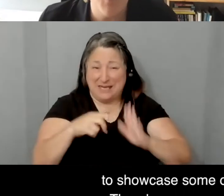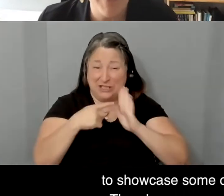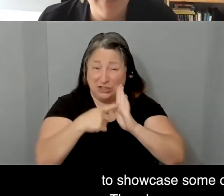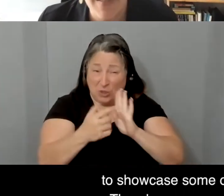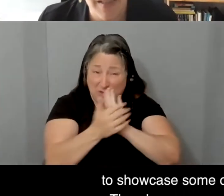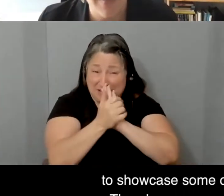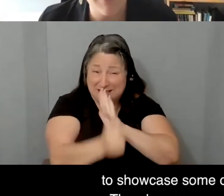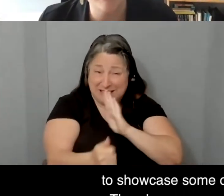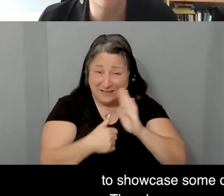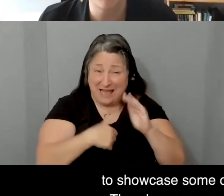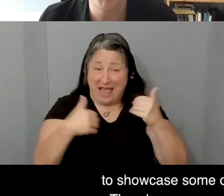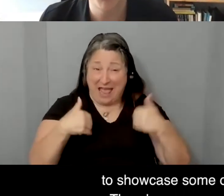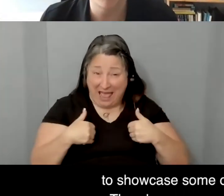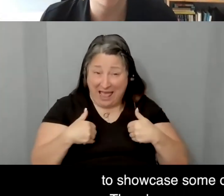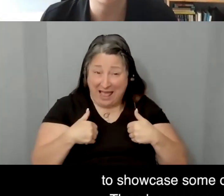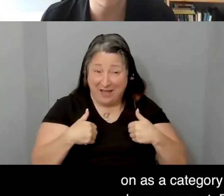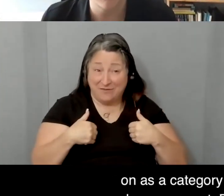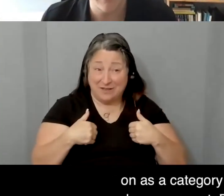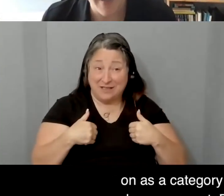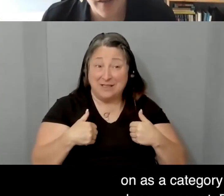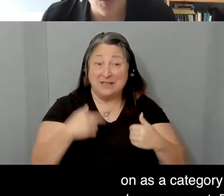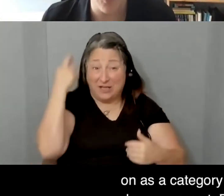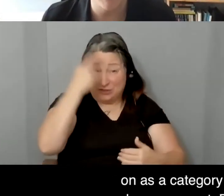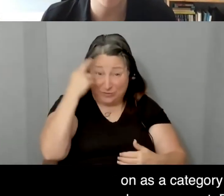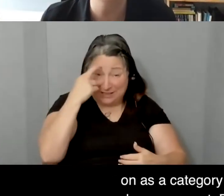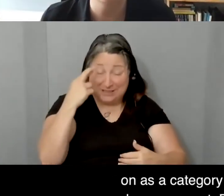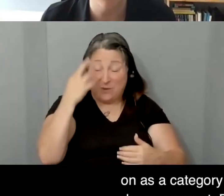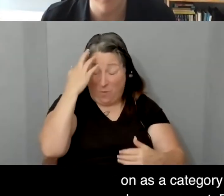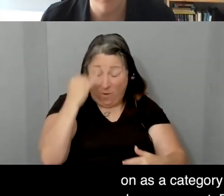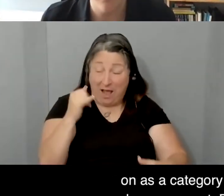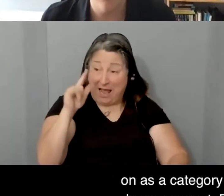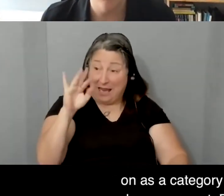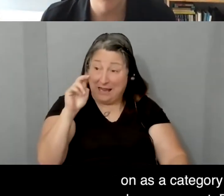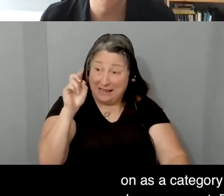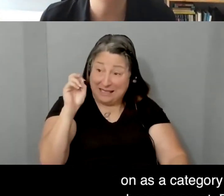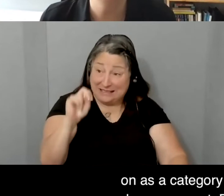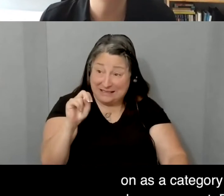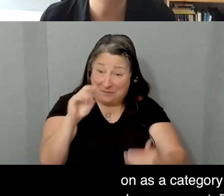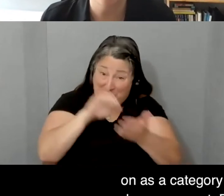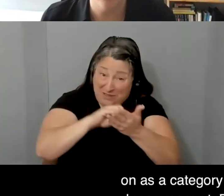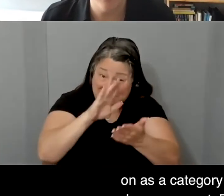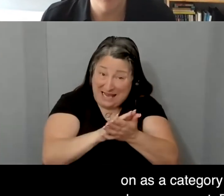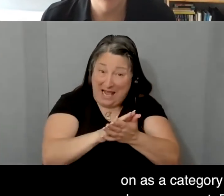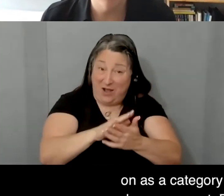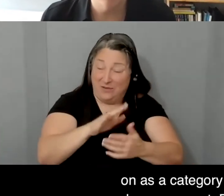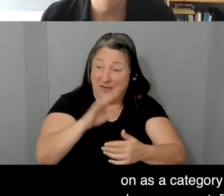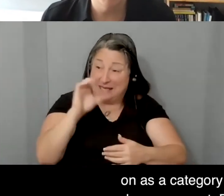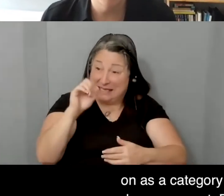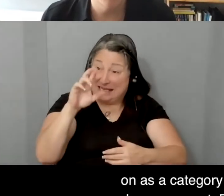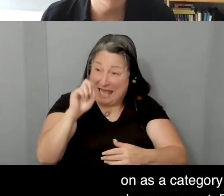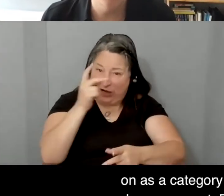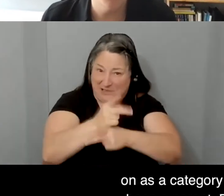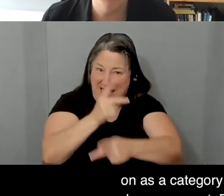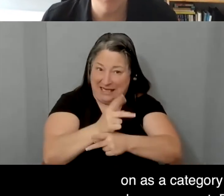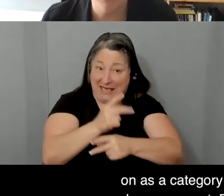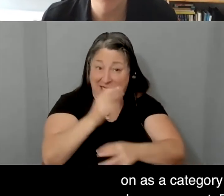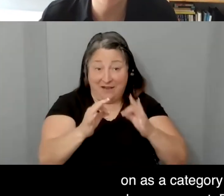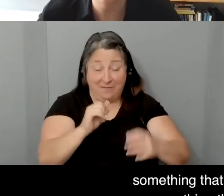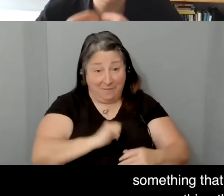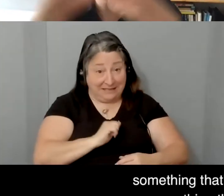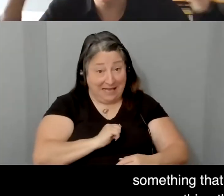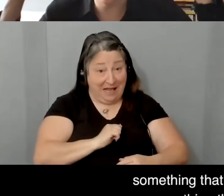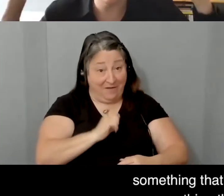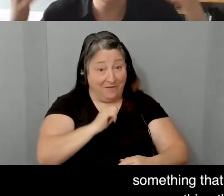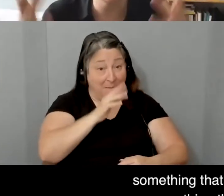There's a reason why LinkedIn has literally put on as a category caretaking. Like if you've been a parent, because this isn't just